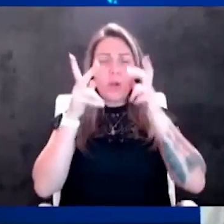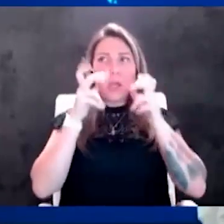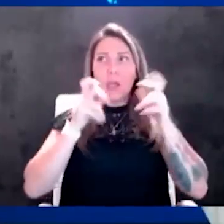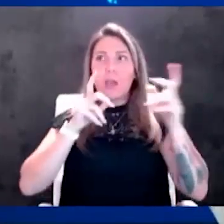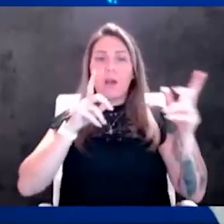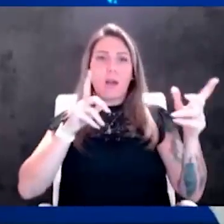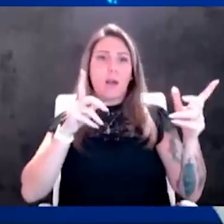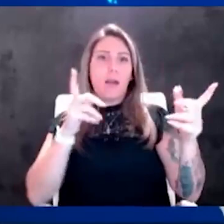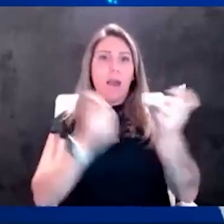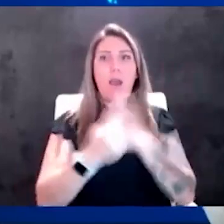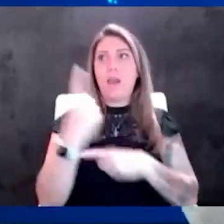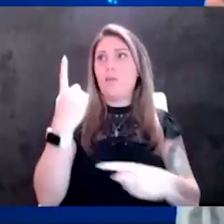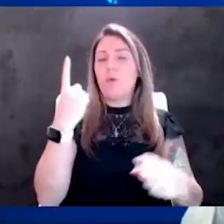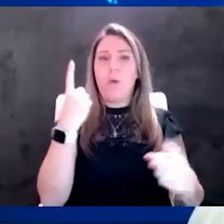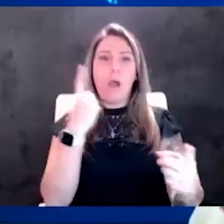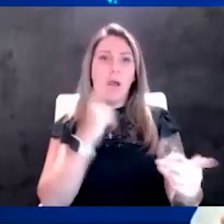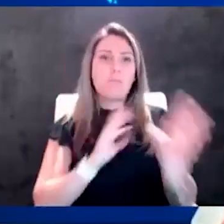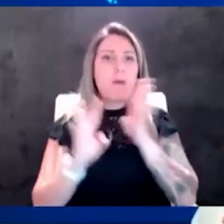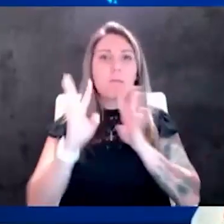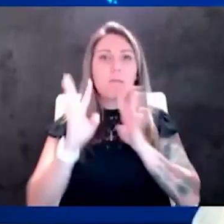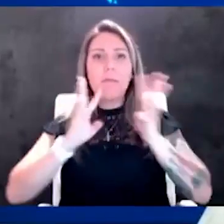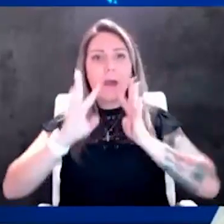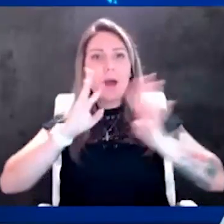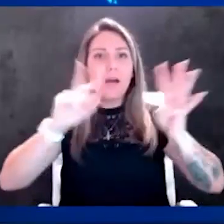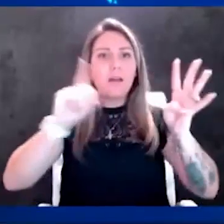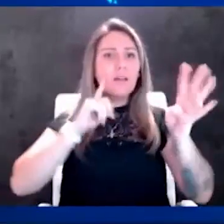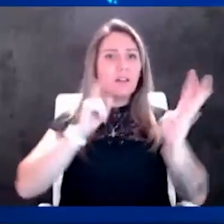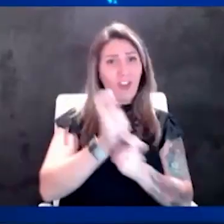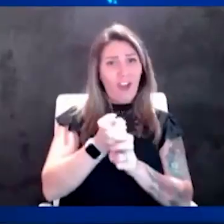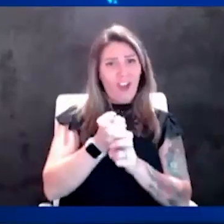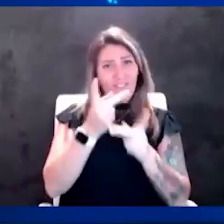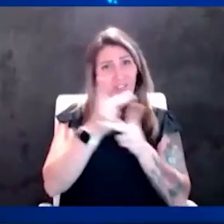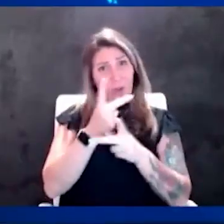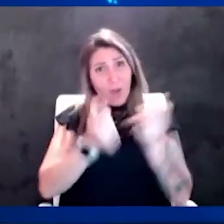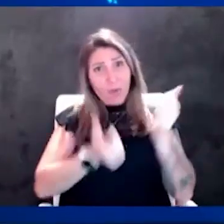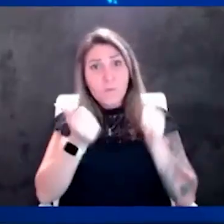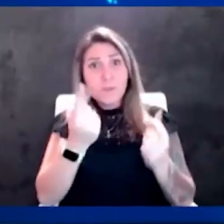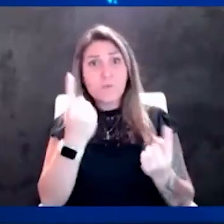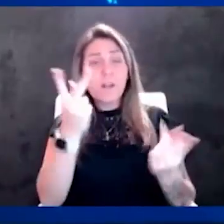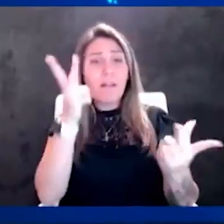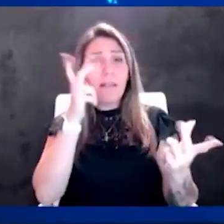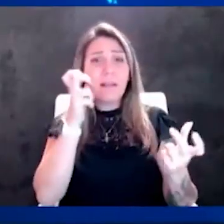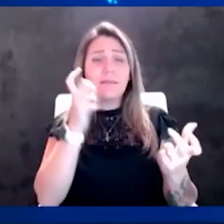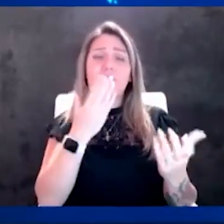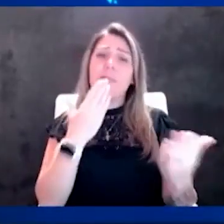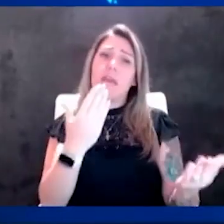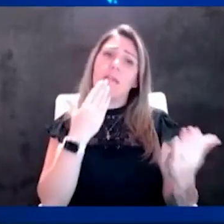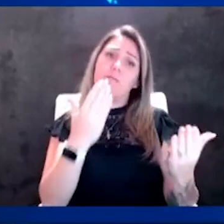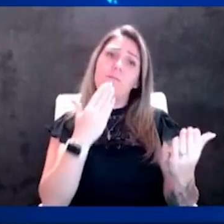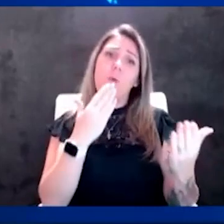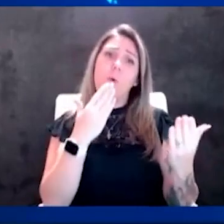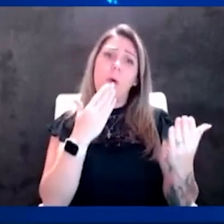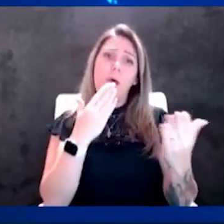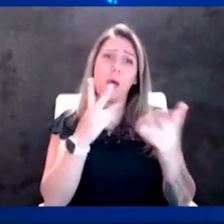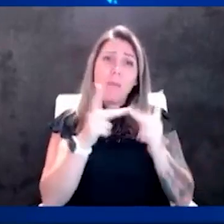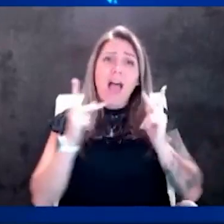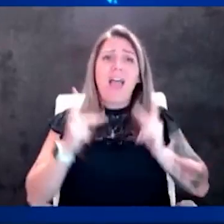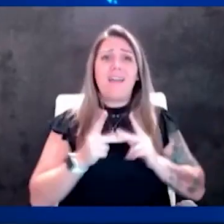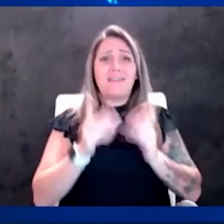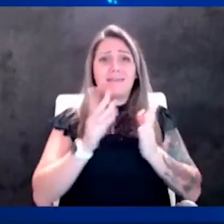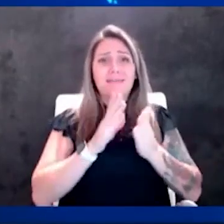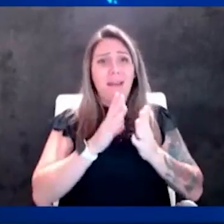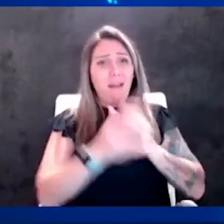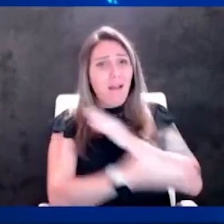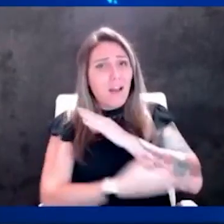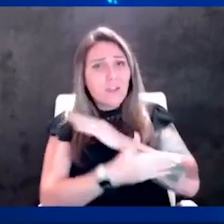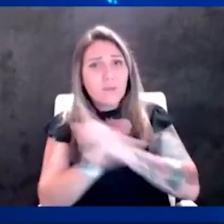to know which one to always listen to. And I'm thankful that we live in a place where that's okay.